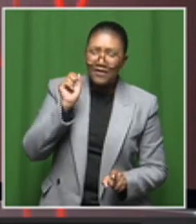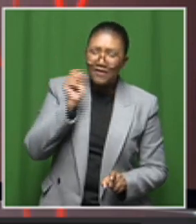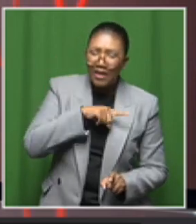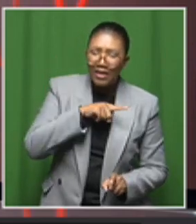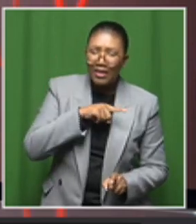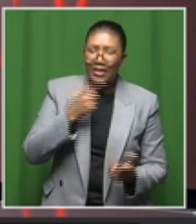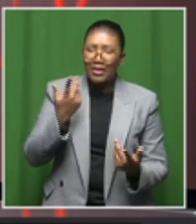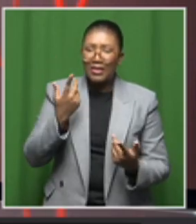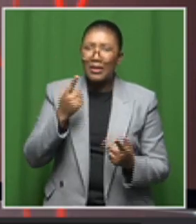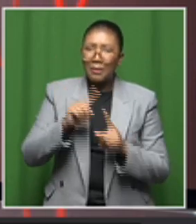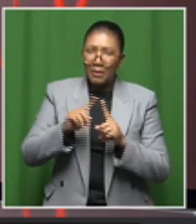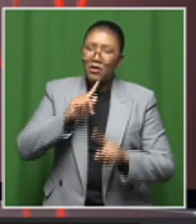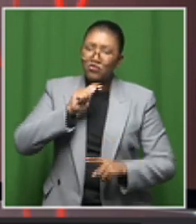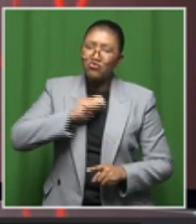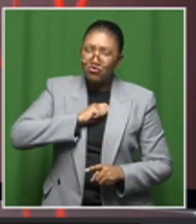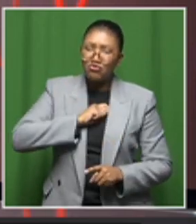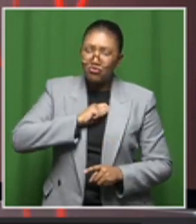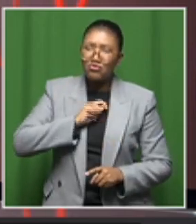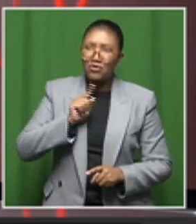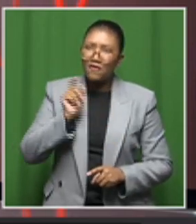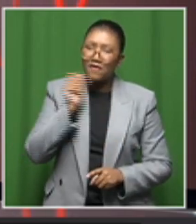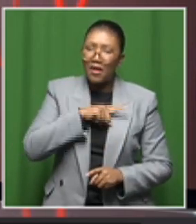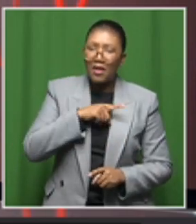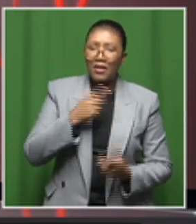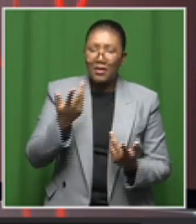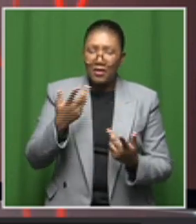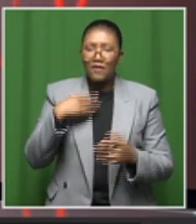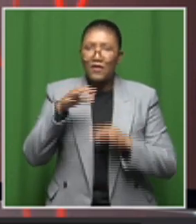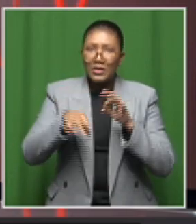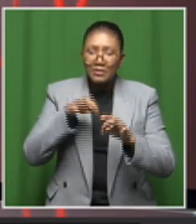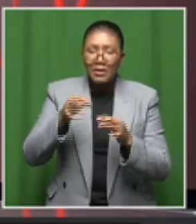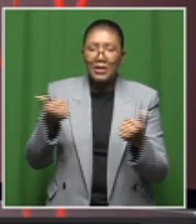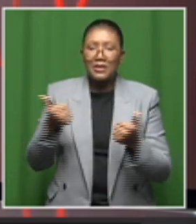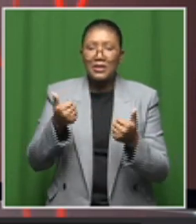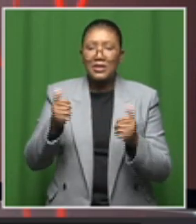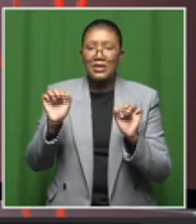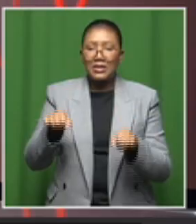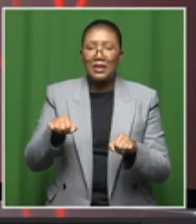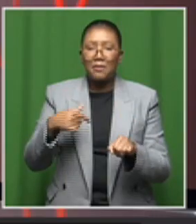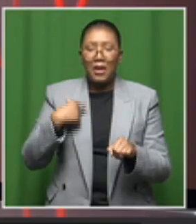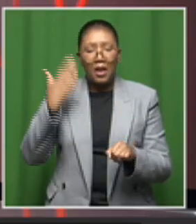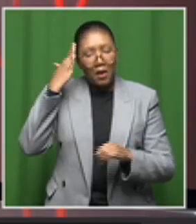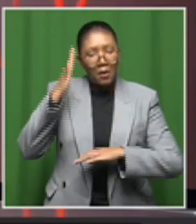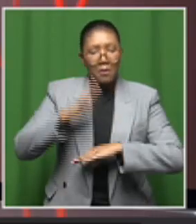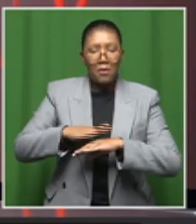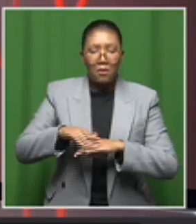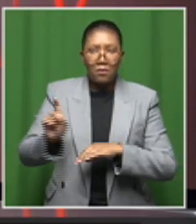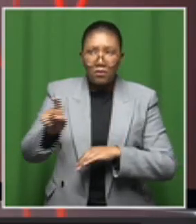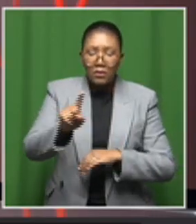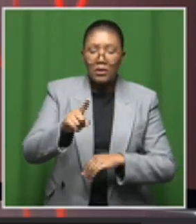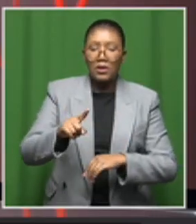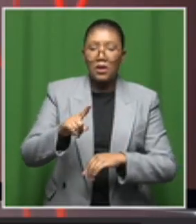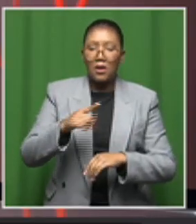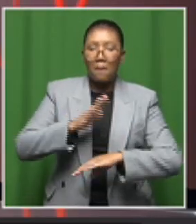yet it is. So, you've given one example, and I imagine through time you will be